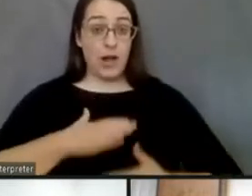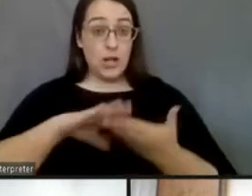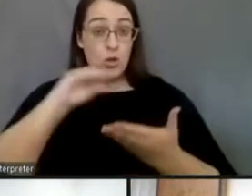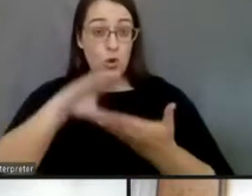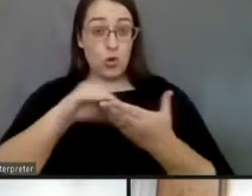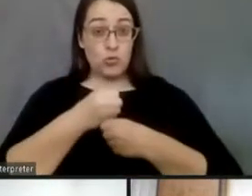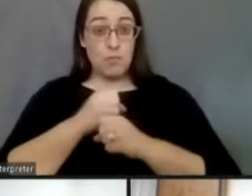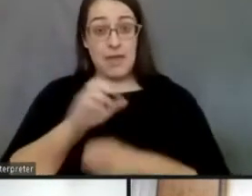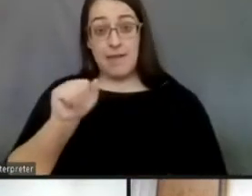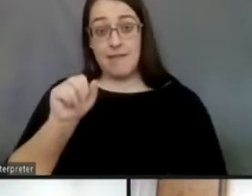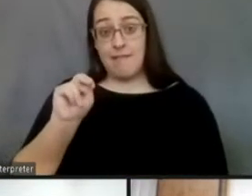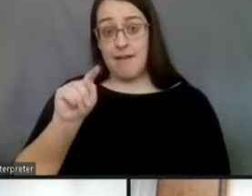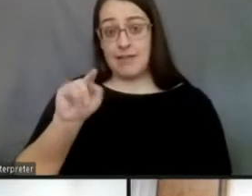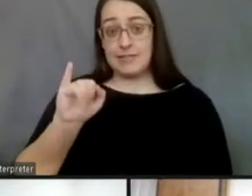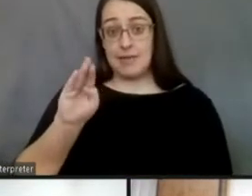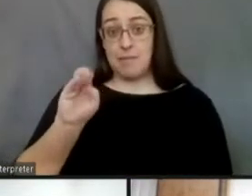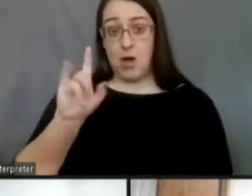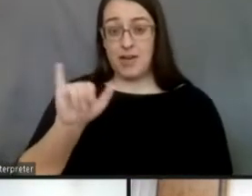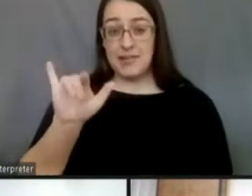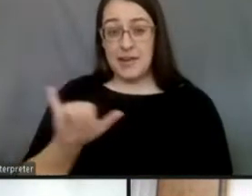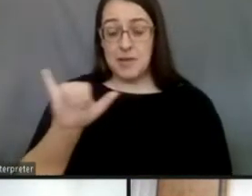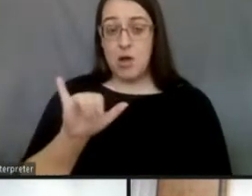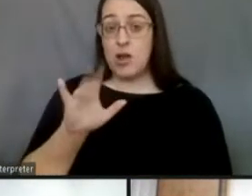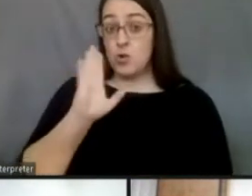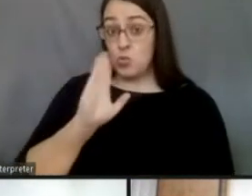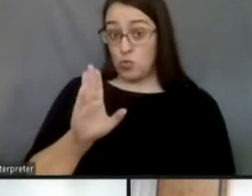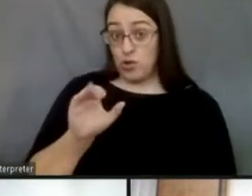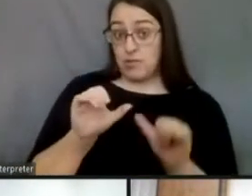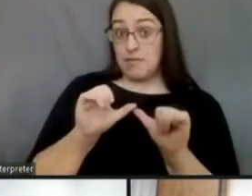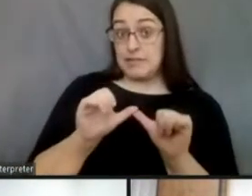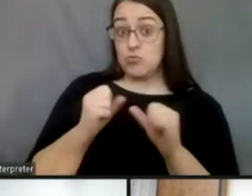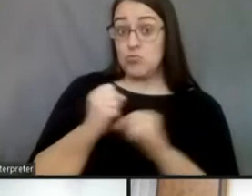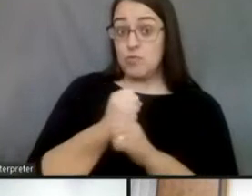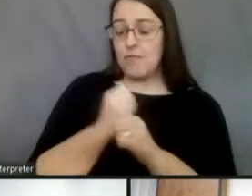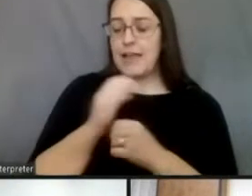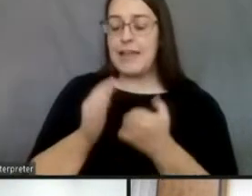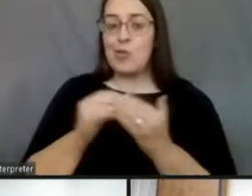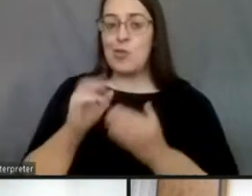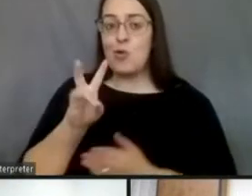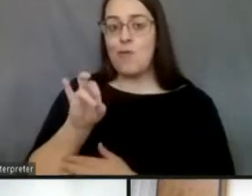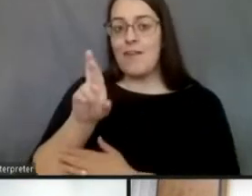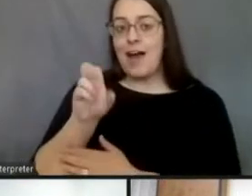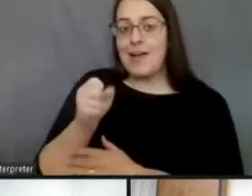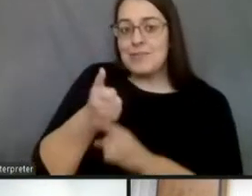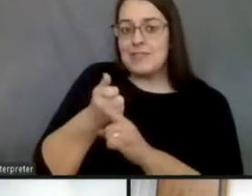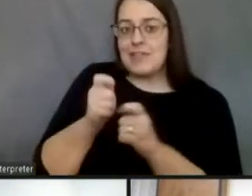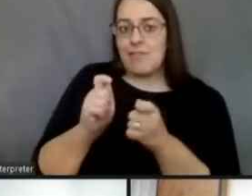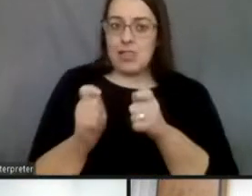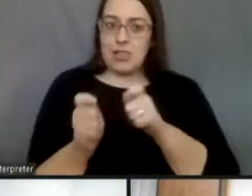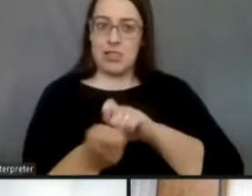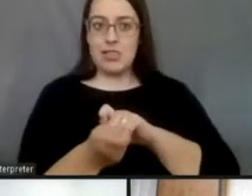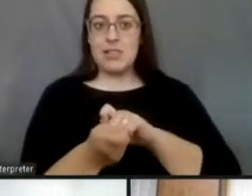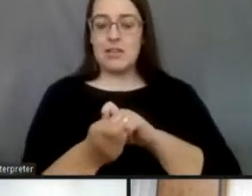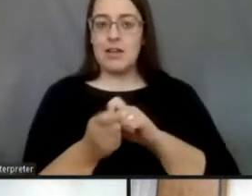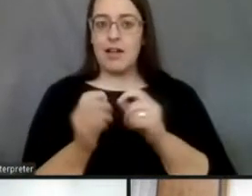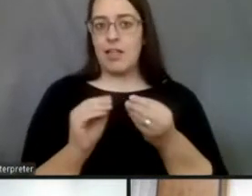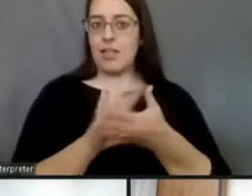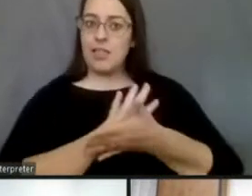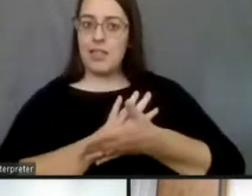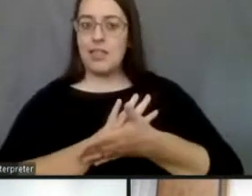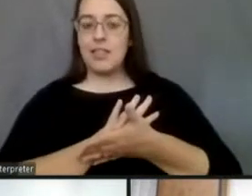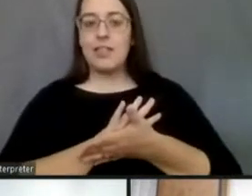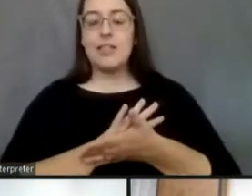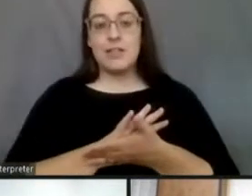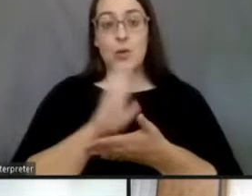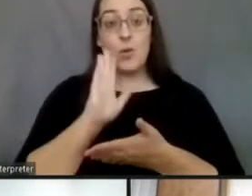be defeated by the fact that the virus changes the structure of the protein, and now that part of the protein is no longer exposed where the antibody is